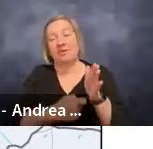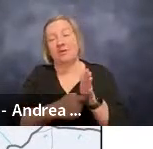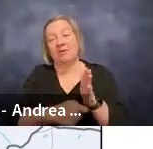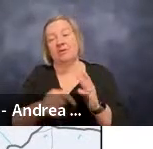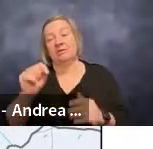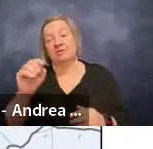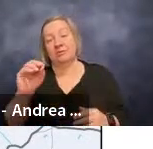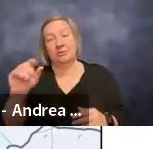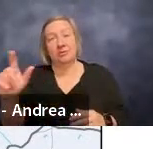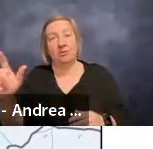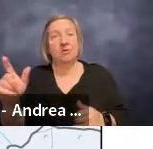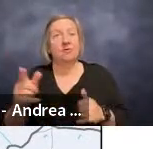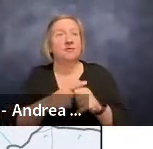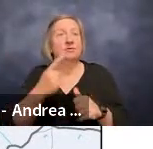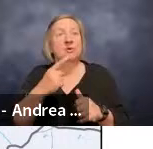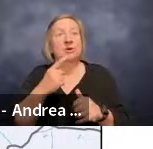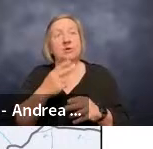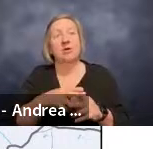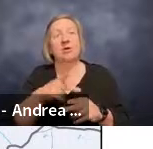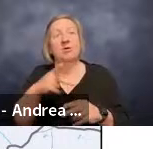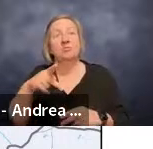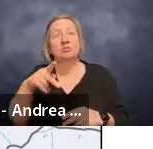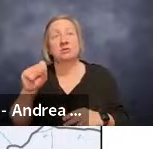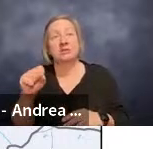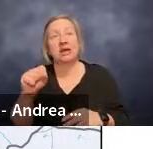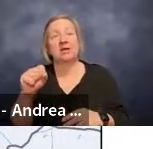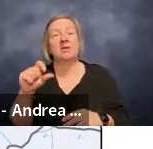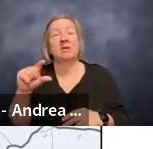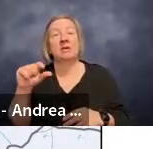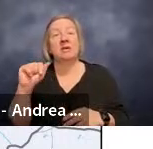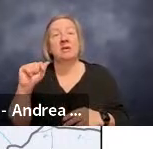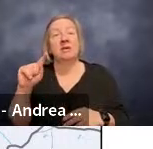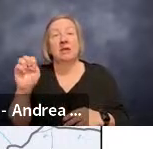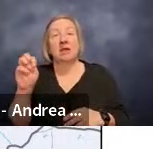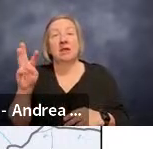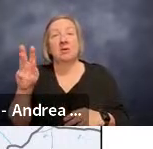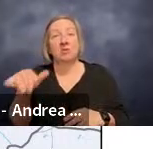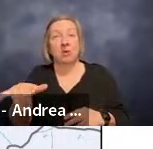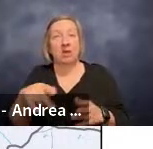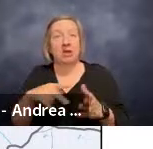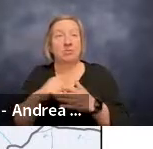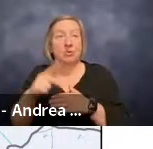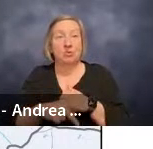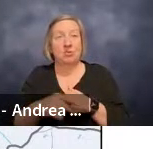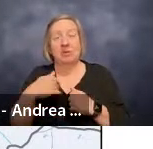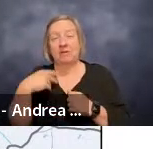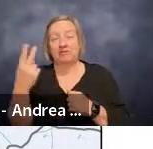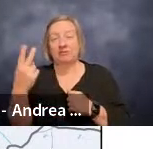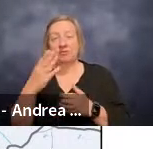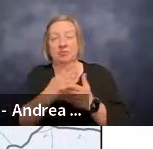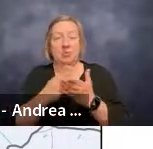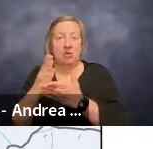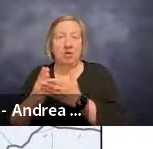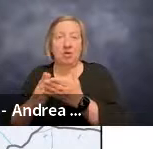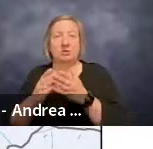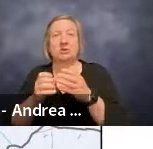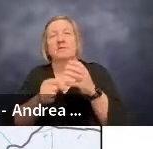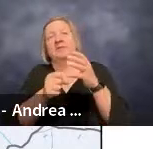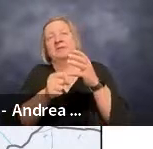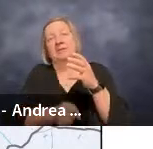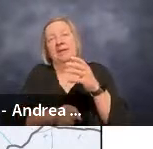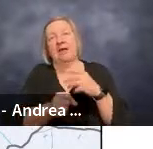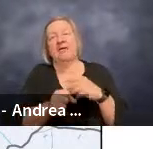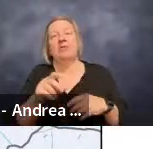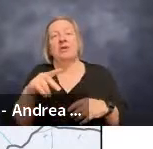the first one is called the Puget Sound Gateway Program, and that's in two pieces in the south end of the Puget Sound.